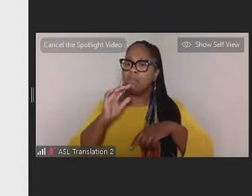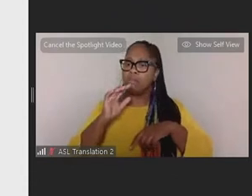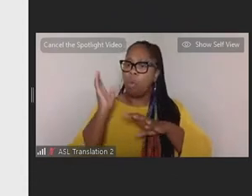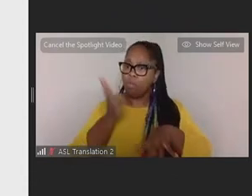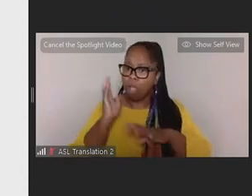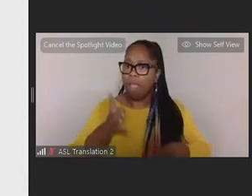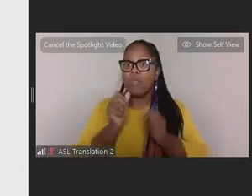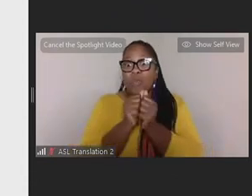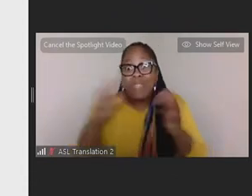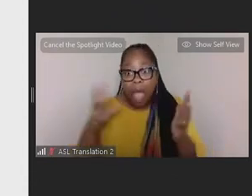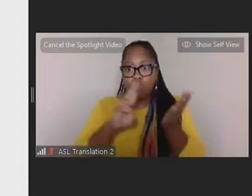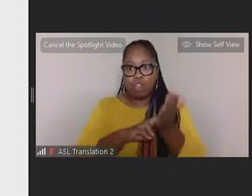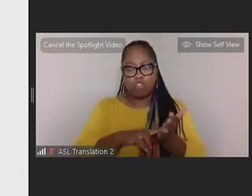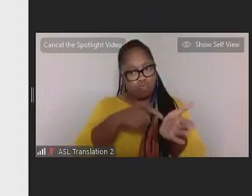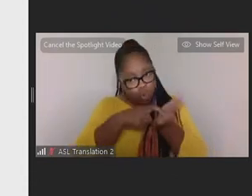having registered.